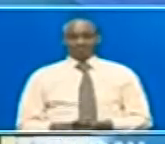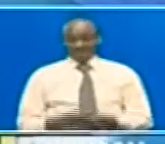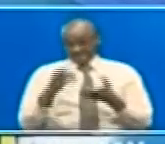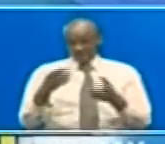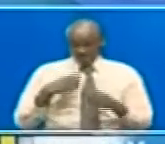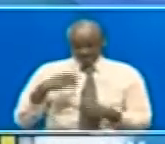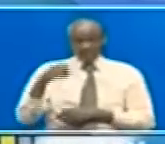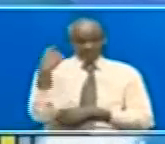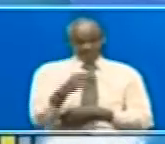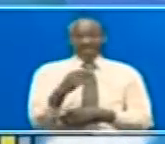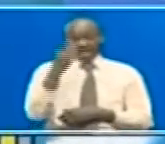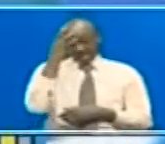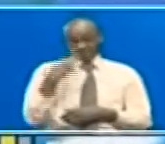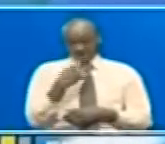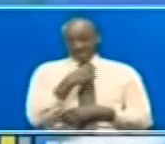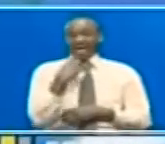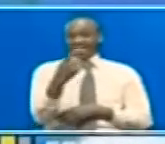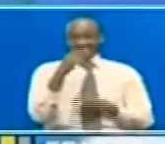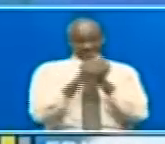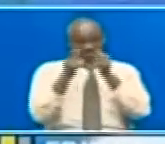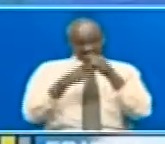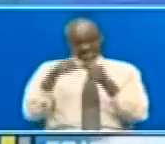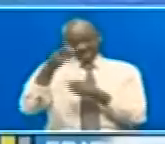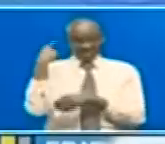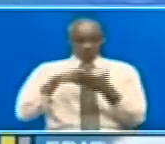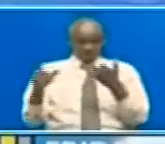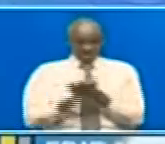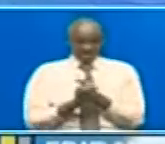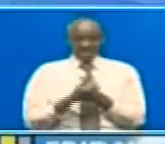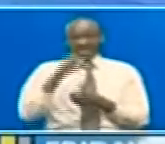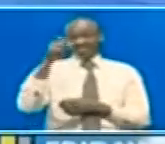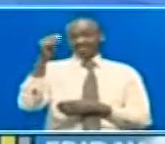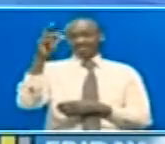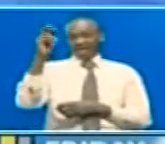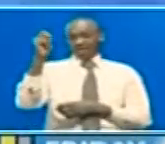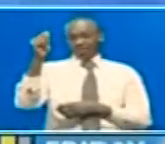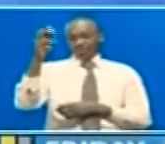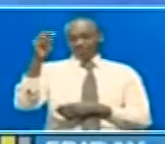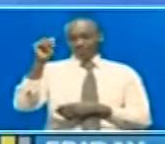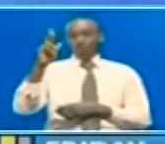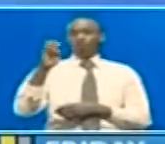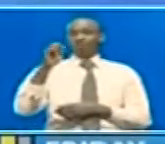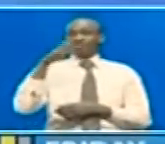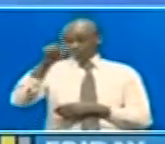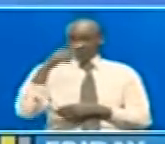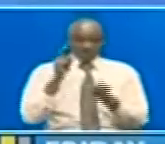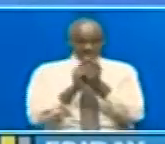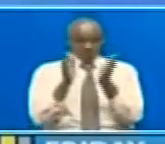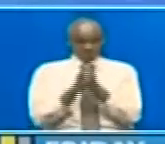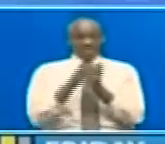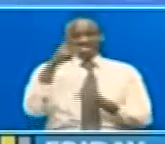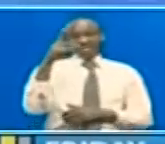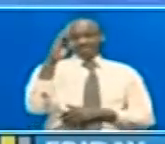After thrashing Catholic monks 116-0 last week, Strathmore Leos face a bigger test as they take on leaders